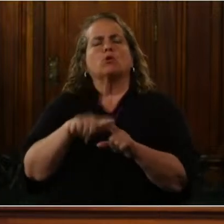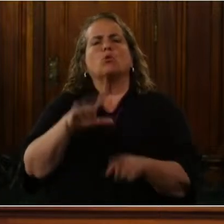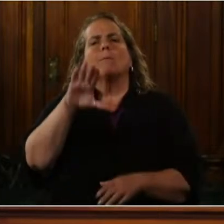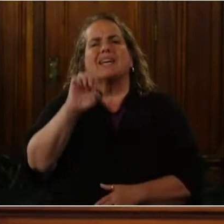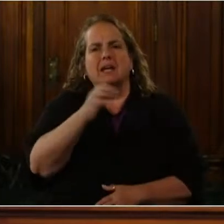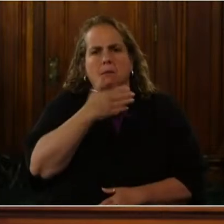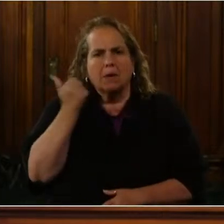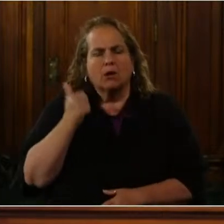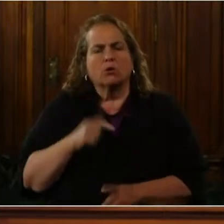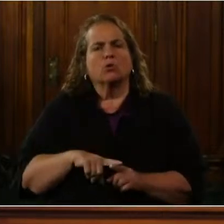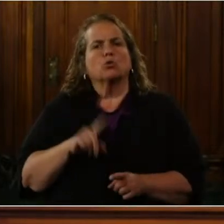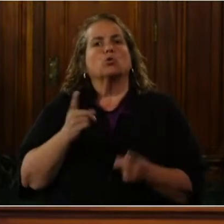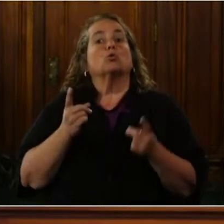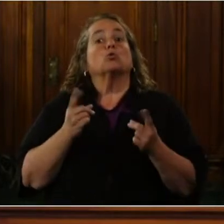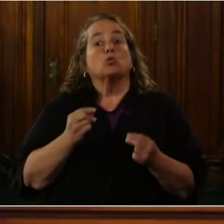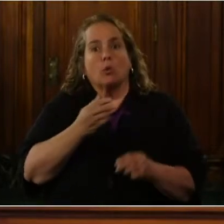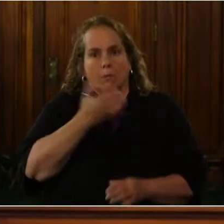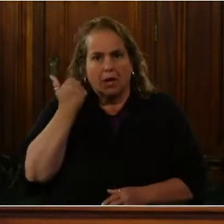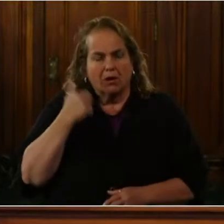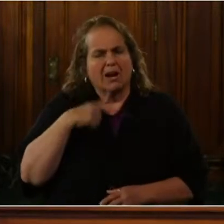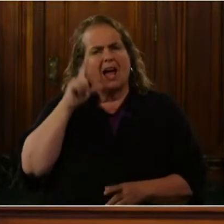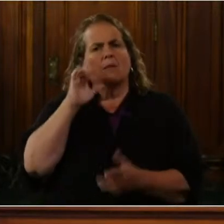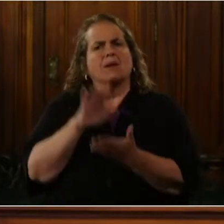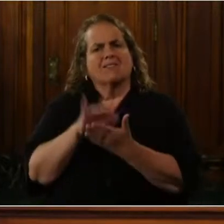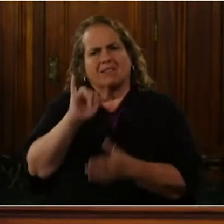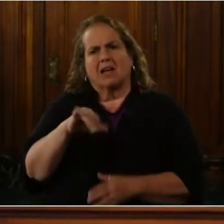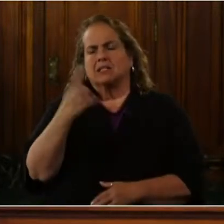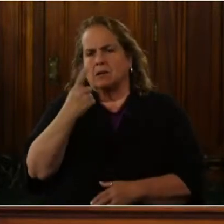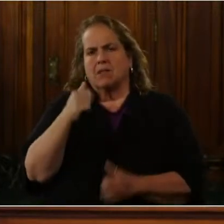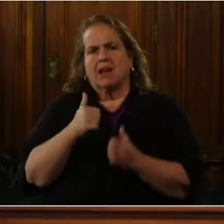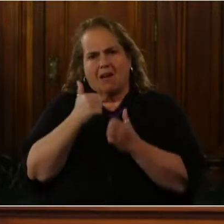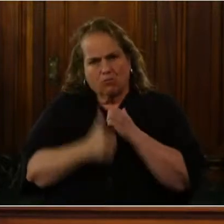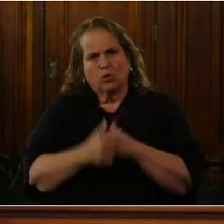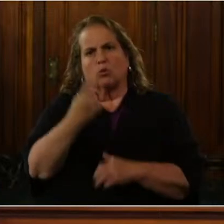do better. I believe that that's something that everybody